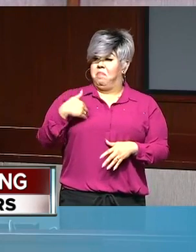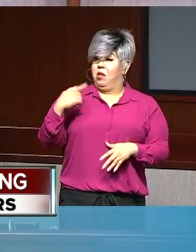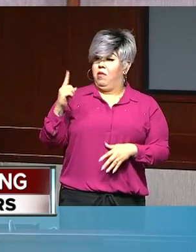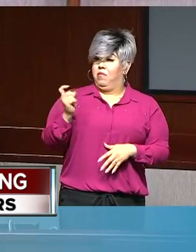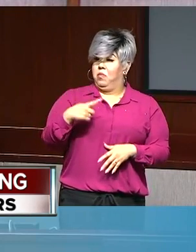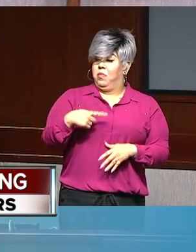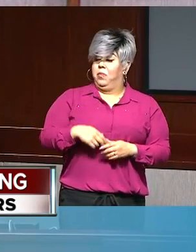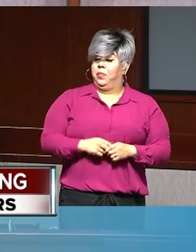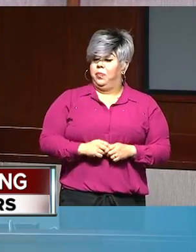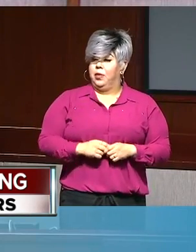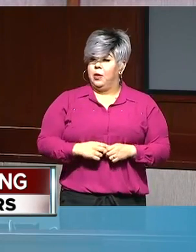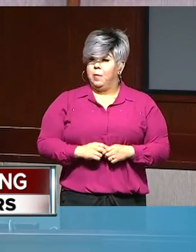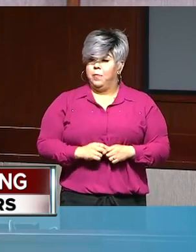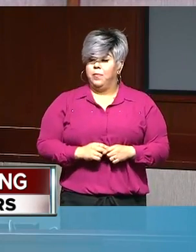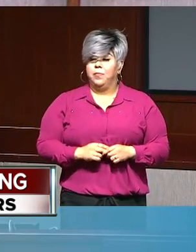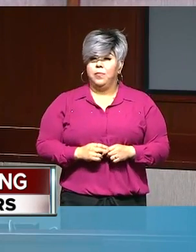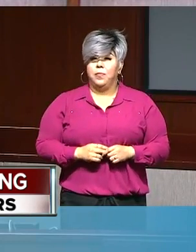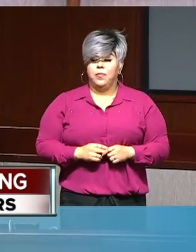questions?